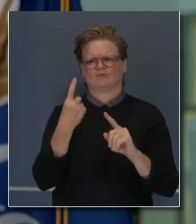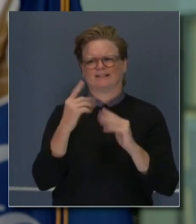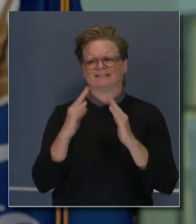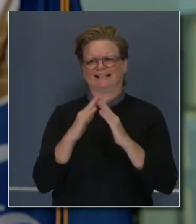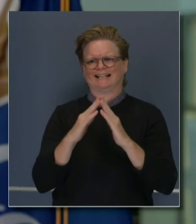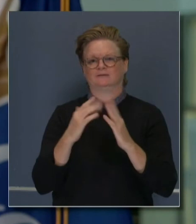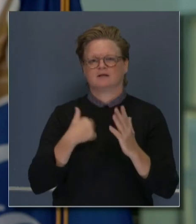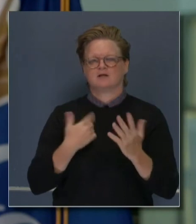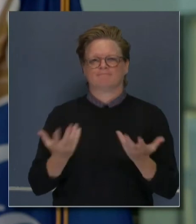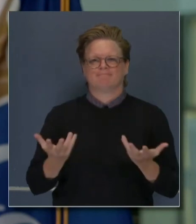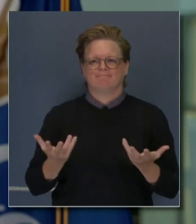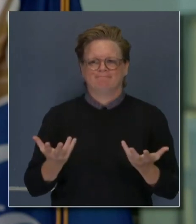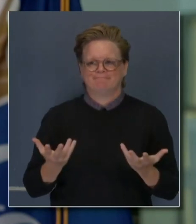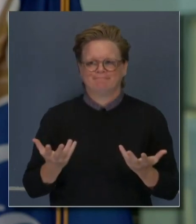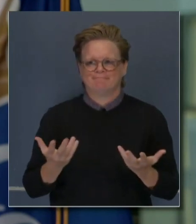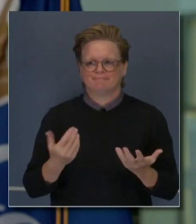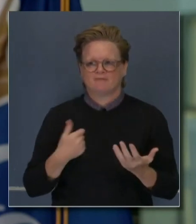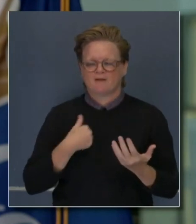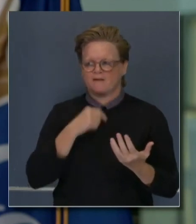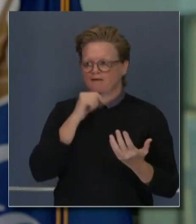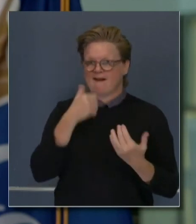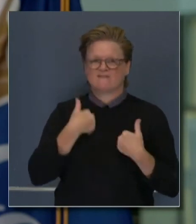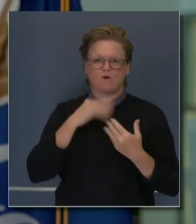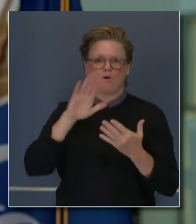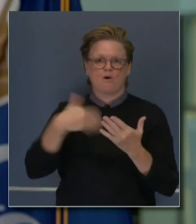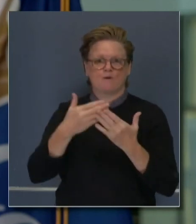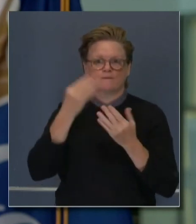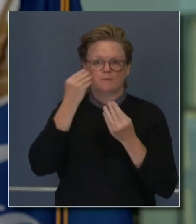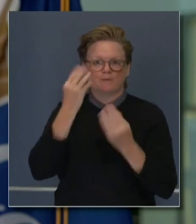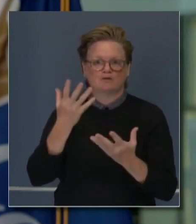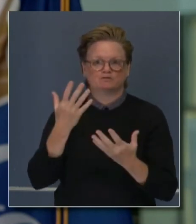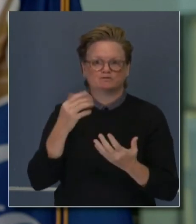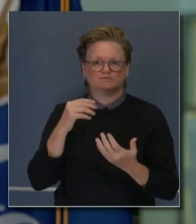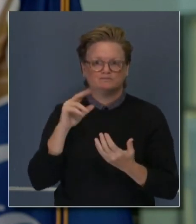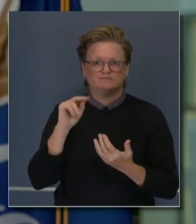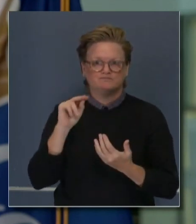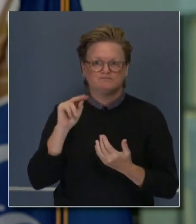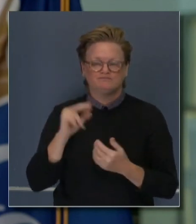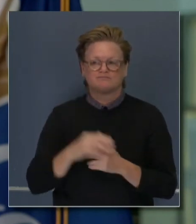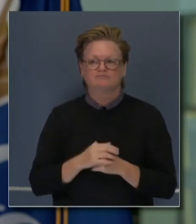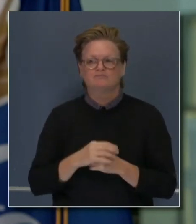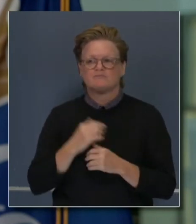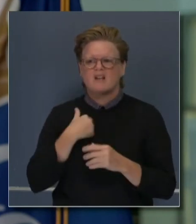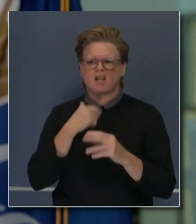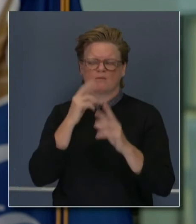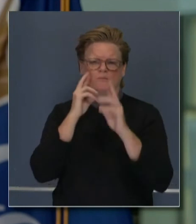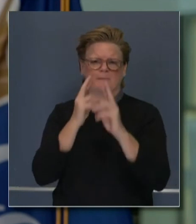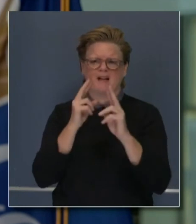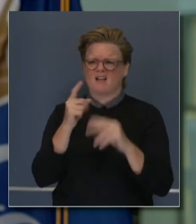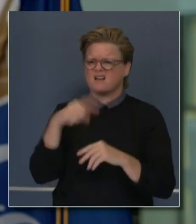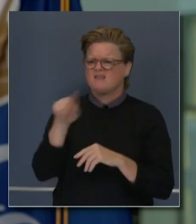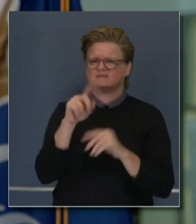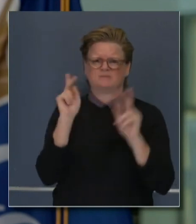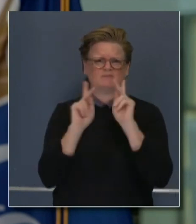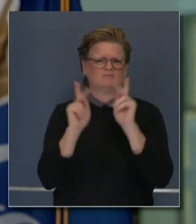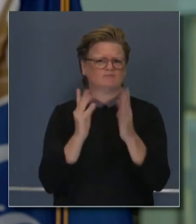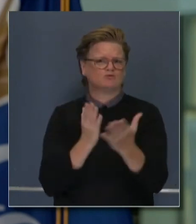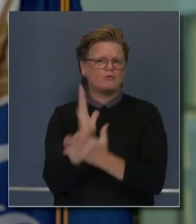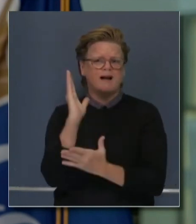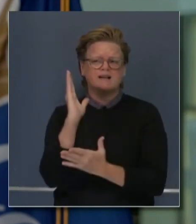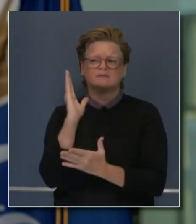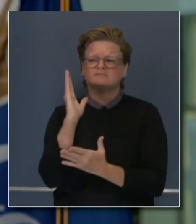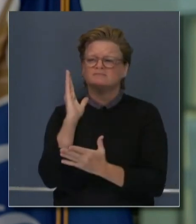say is this. I respect and revere people that express their point of